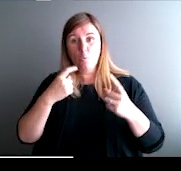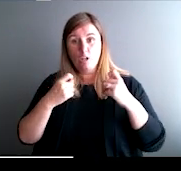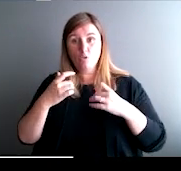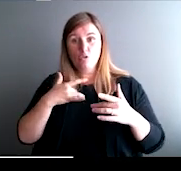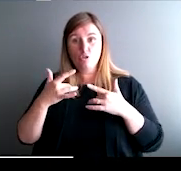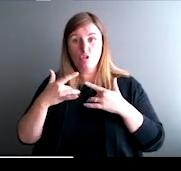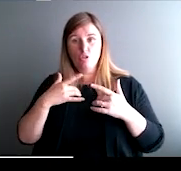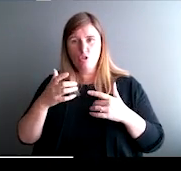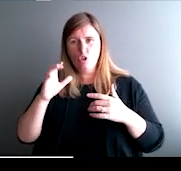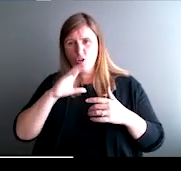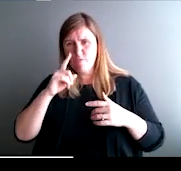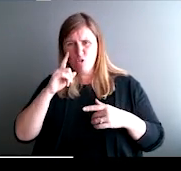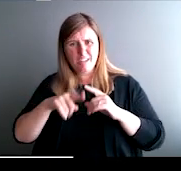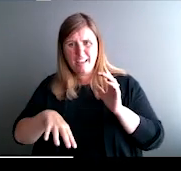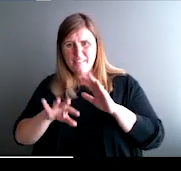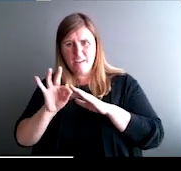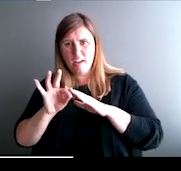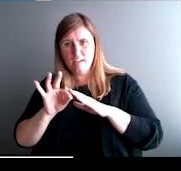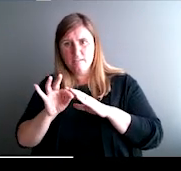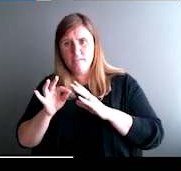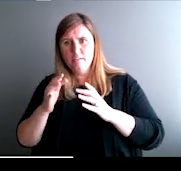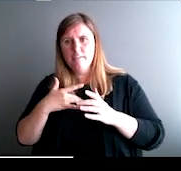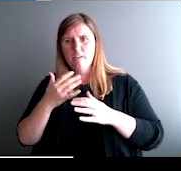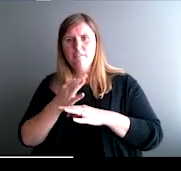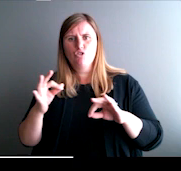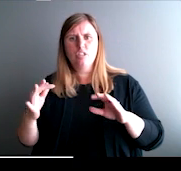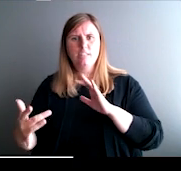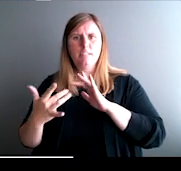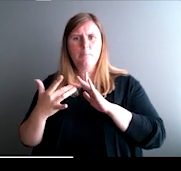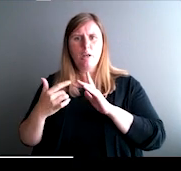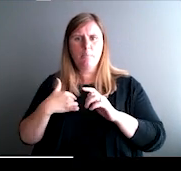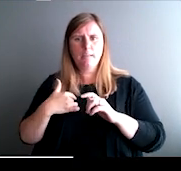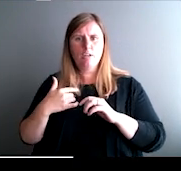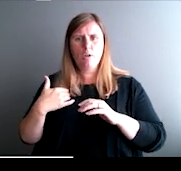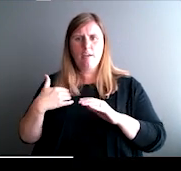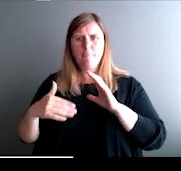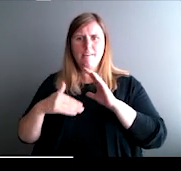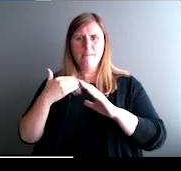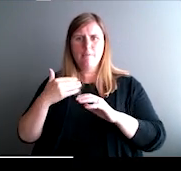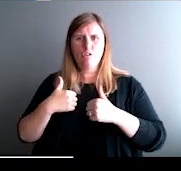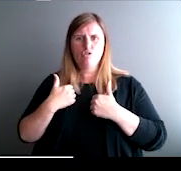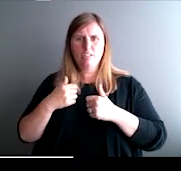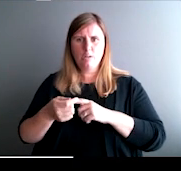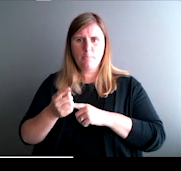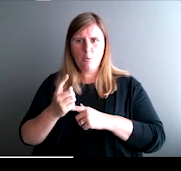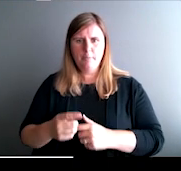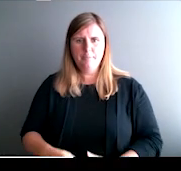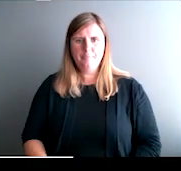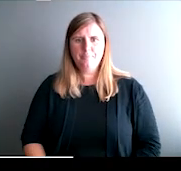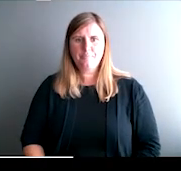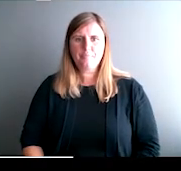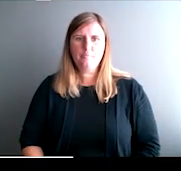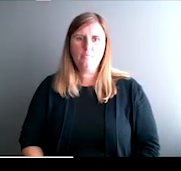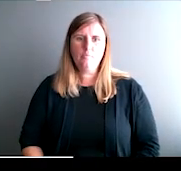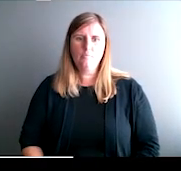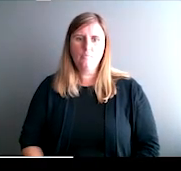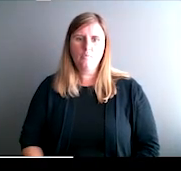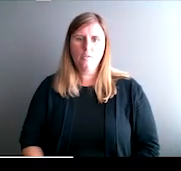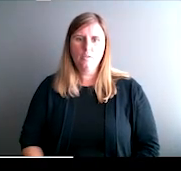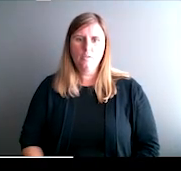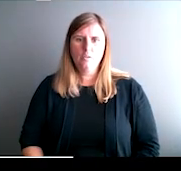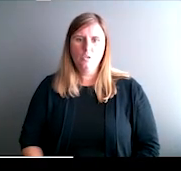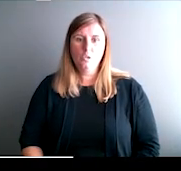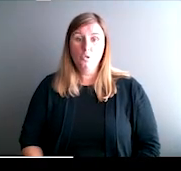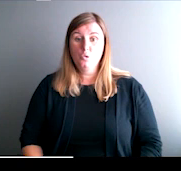or something that you're looking for that you can't find, you're free to email me. You'll have my email address in a moment. These are some sessions